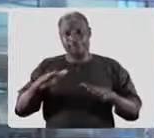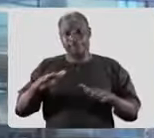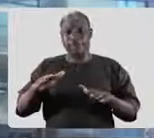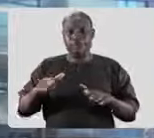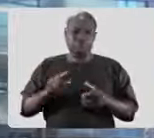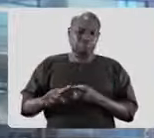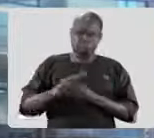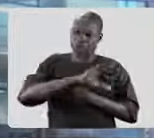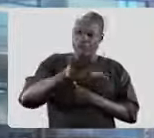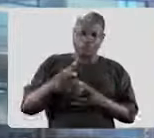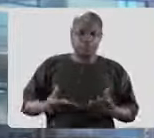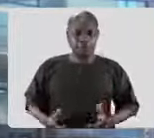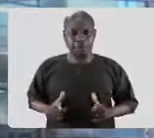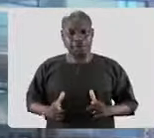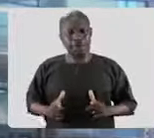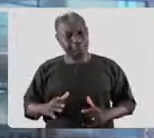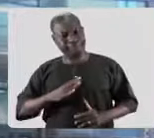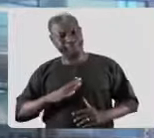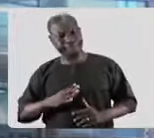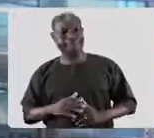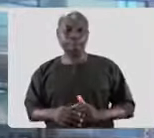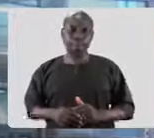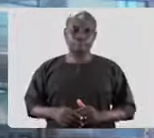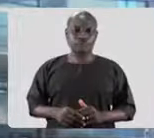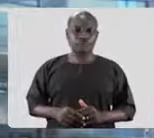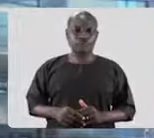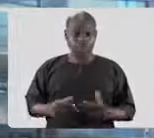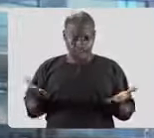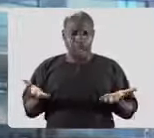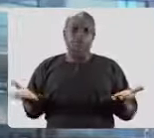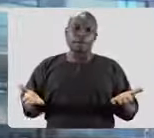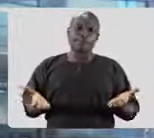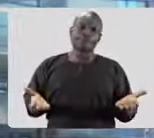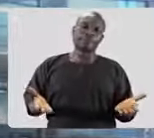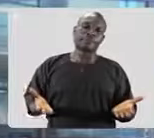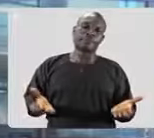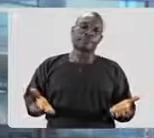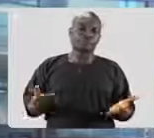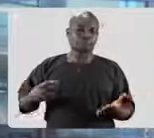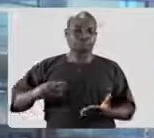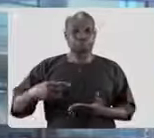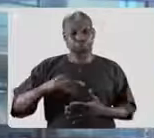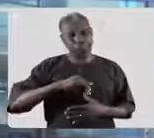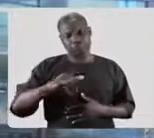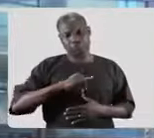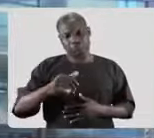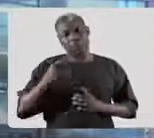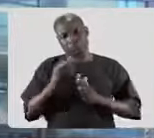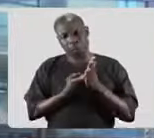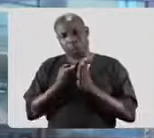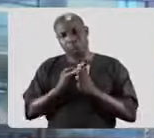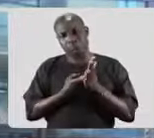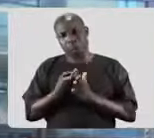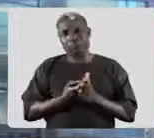yet also can Accra at Yasifoho. Mama Winche, and ne, say, Bessai, Afrique, and